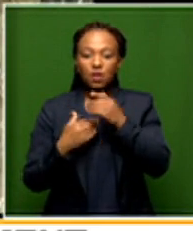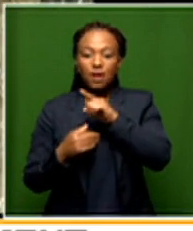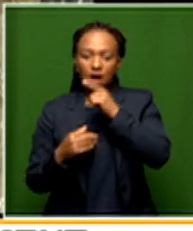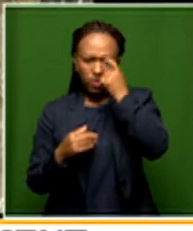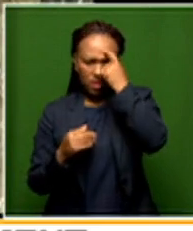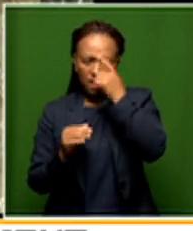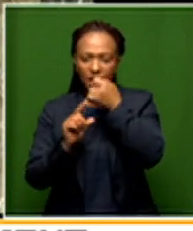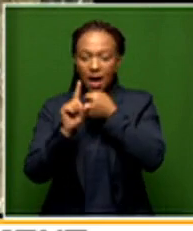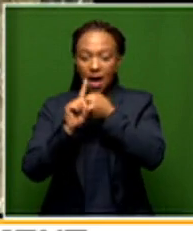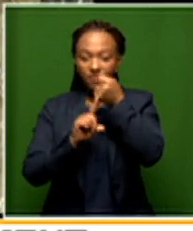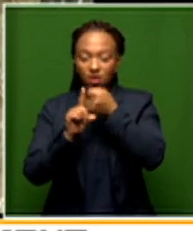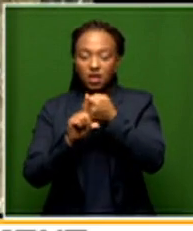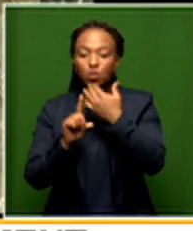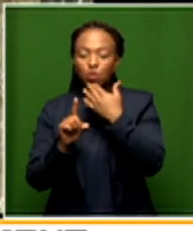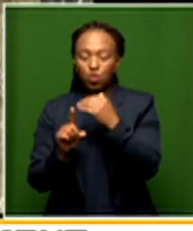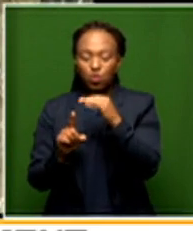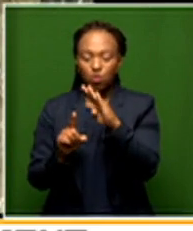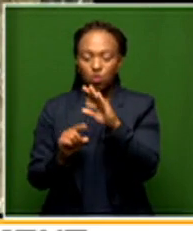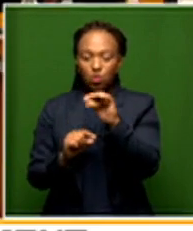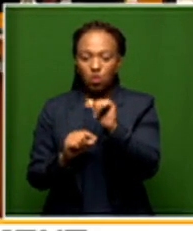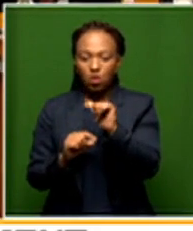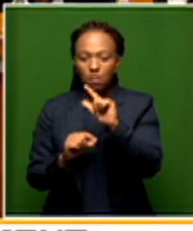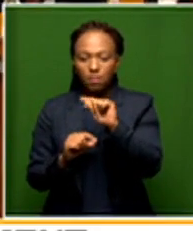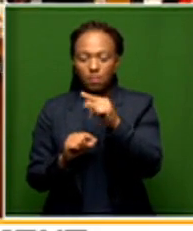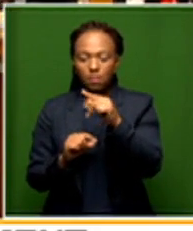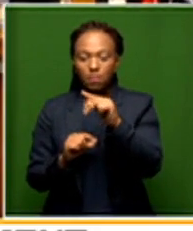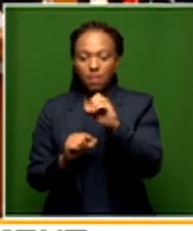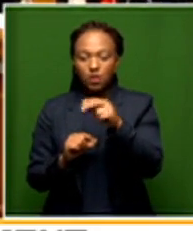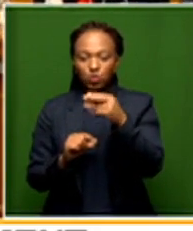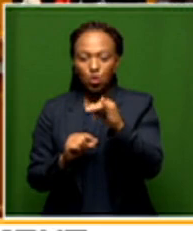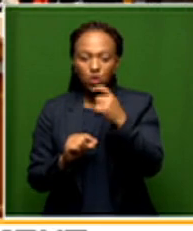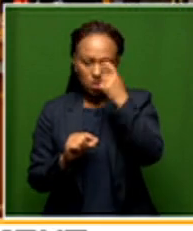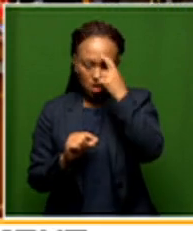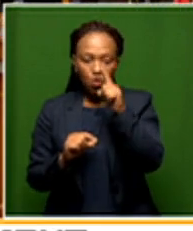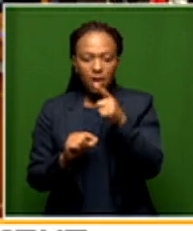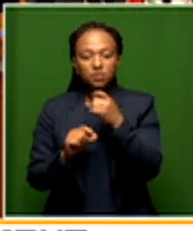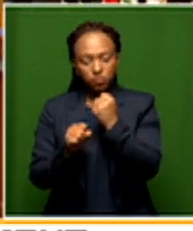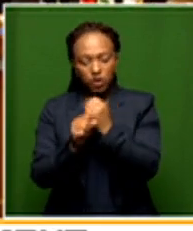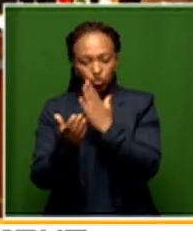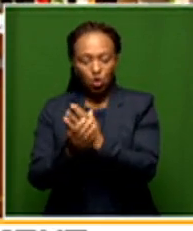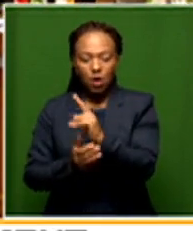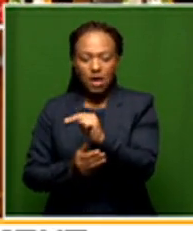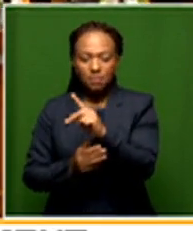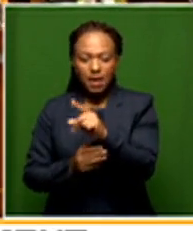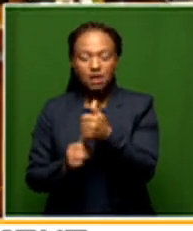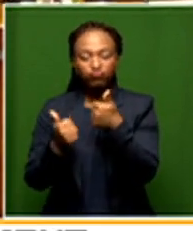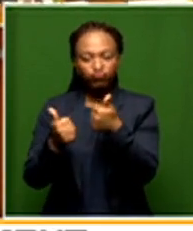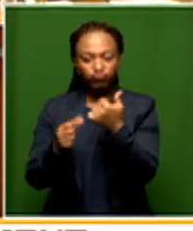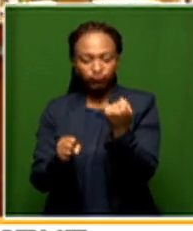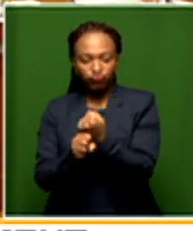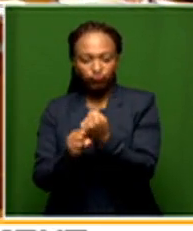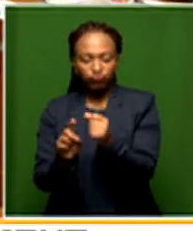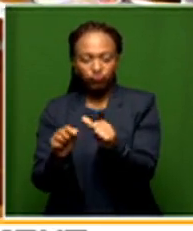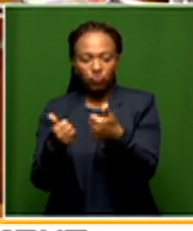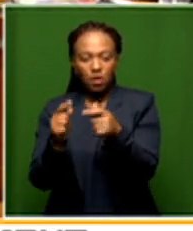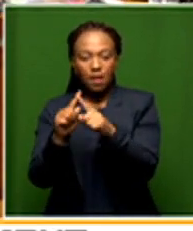Advocate Batohi wants to get the NPA back onto a good footing, that she would welcome